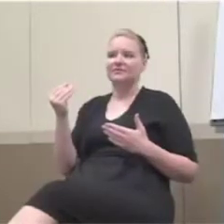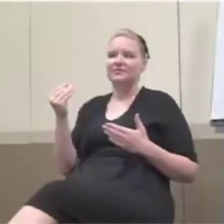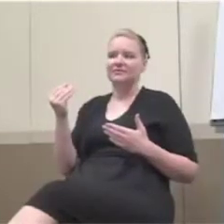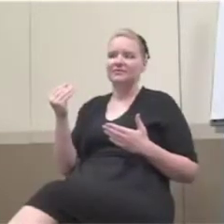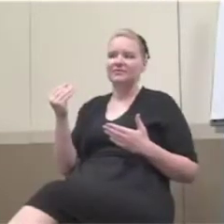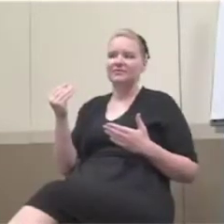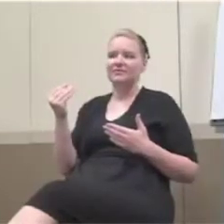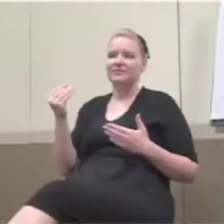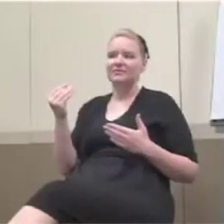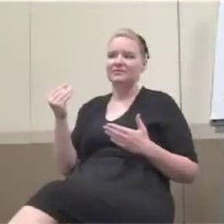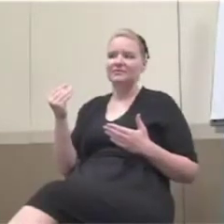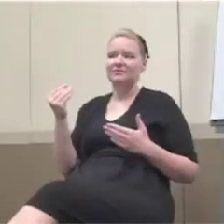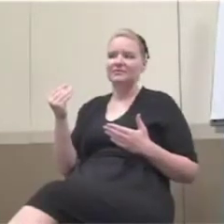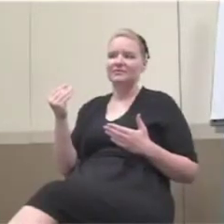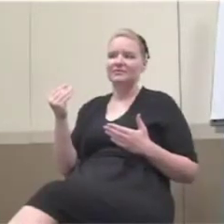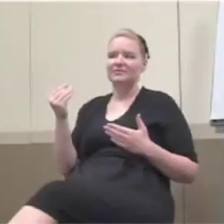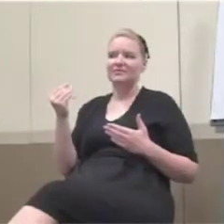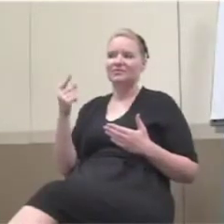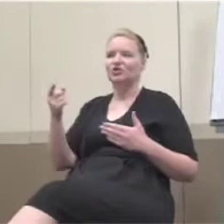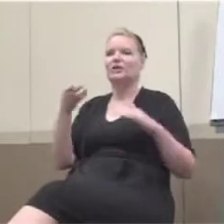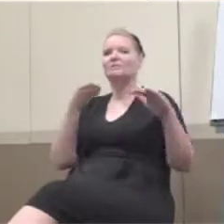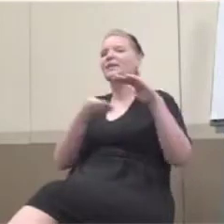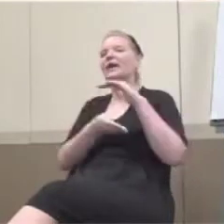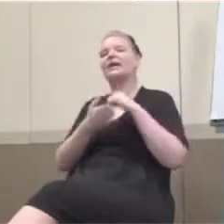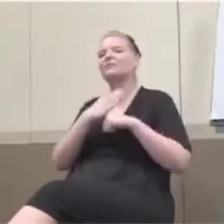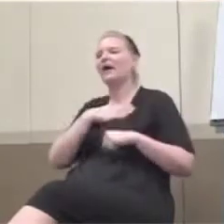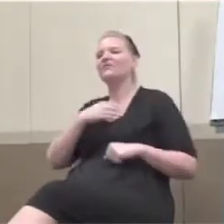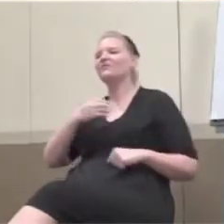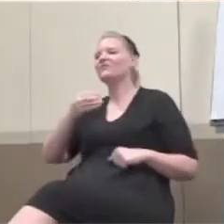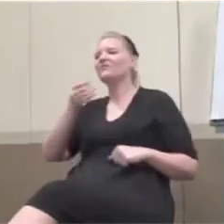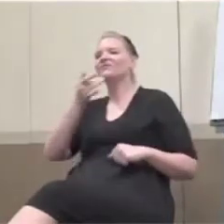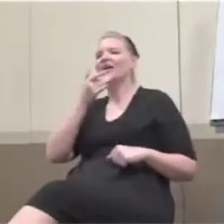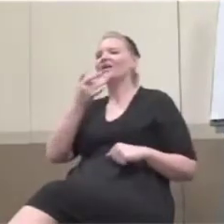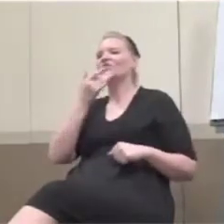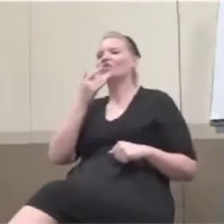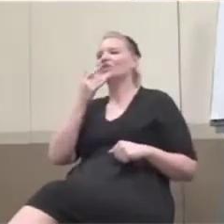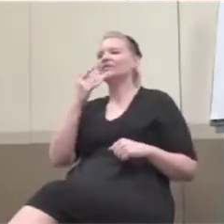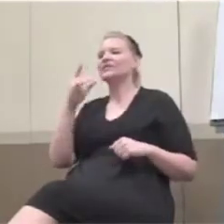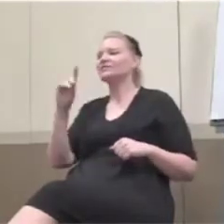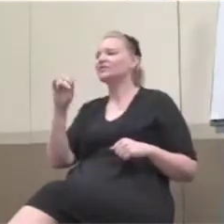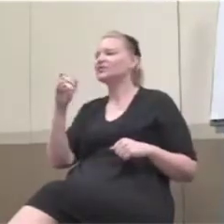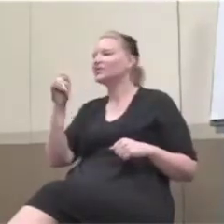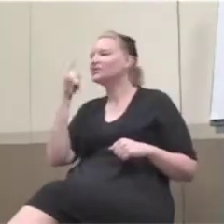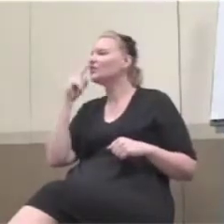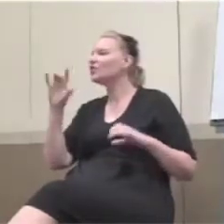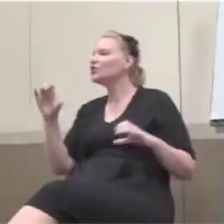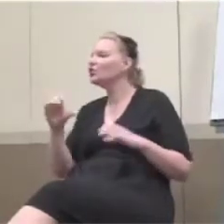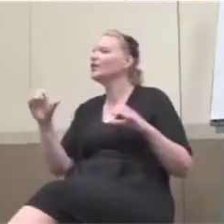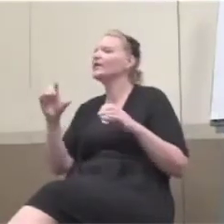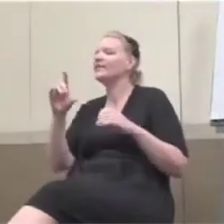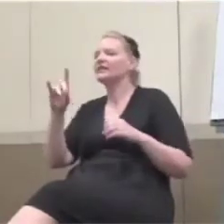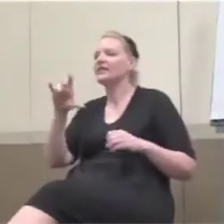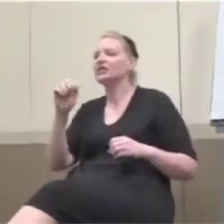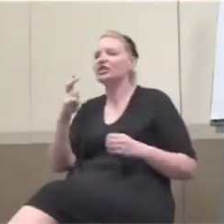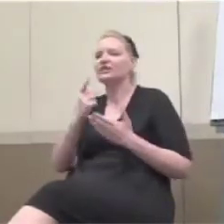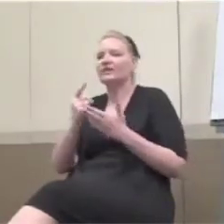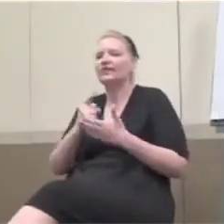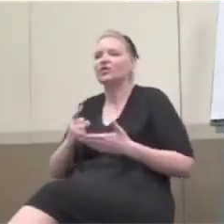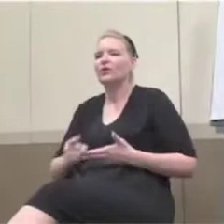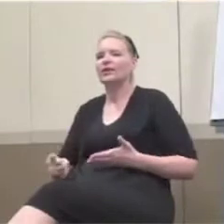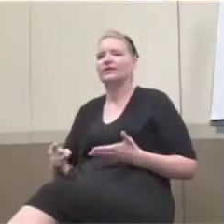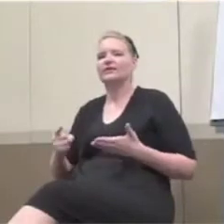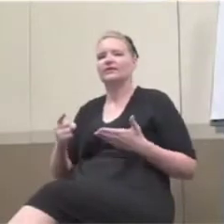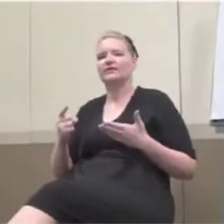she maybe baked me my favorite dessert for doing the dishes once a week or something like that. Okay.